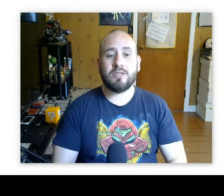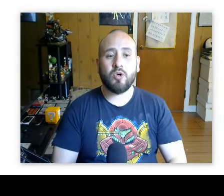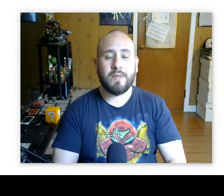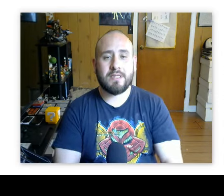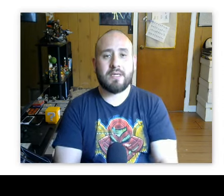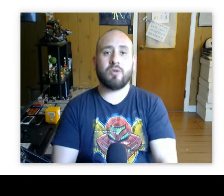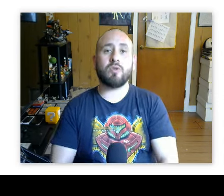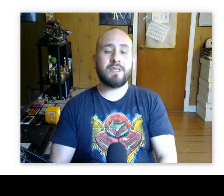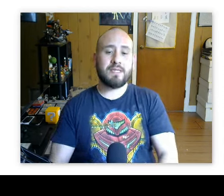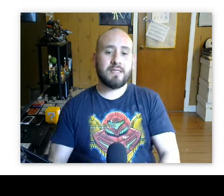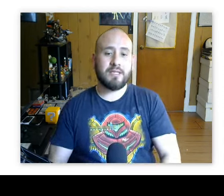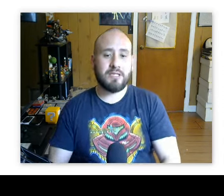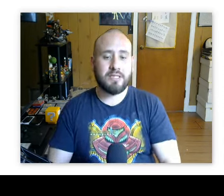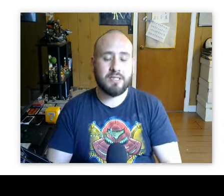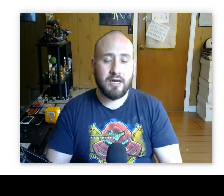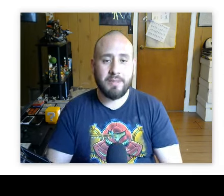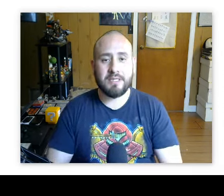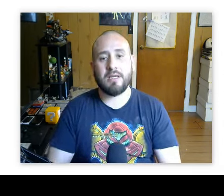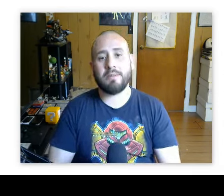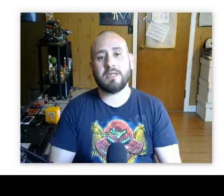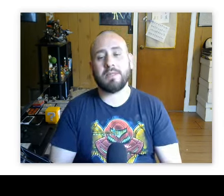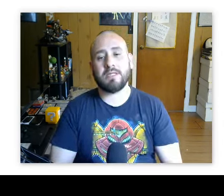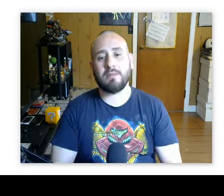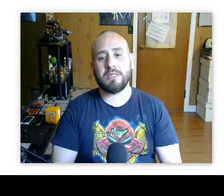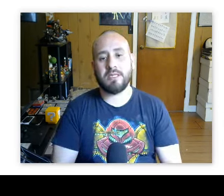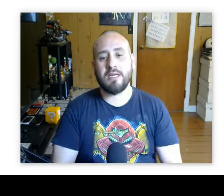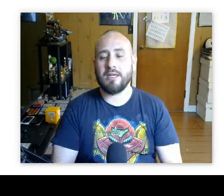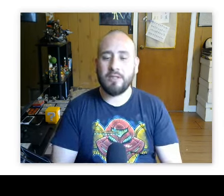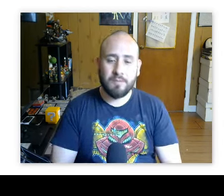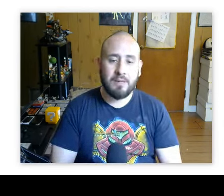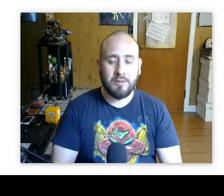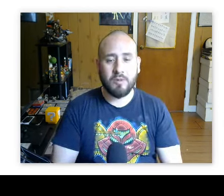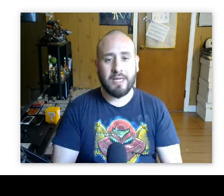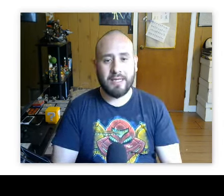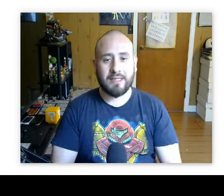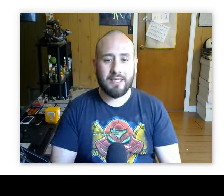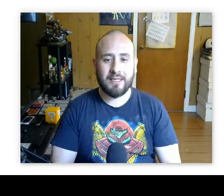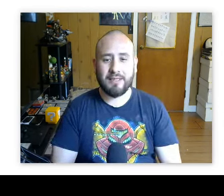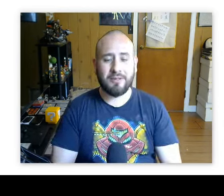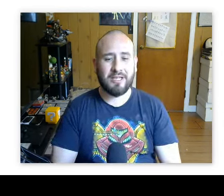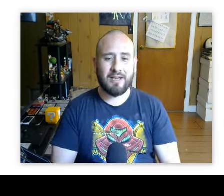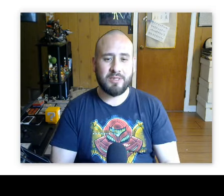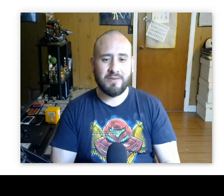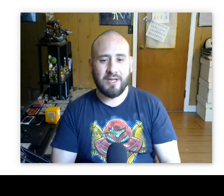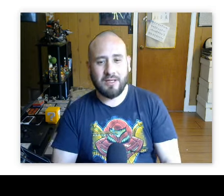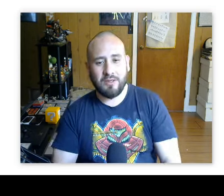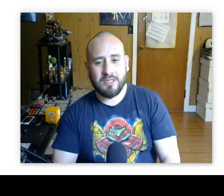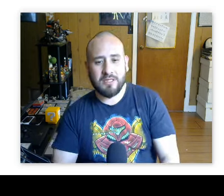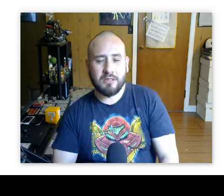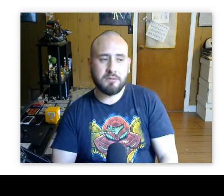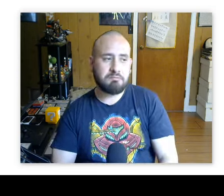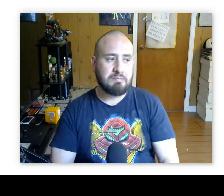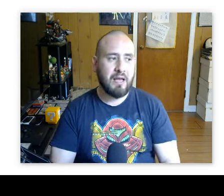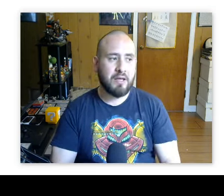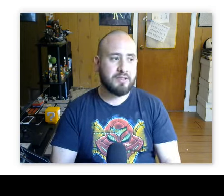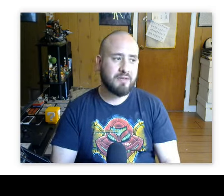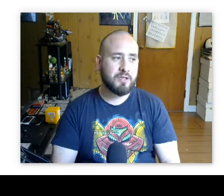This is hummus, and hummus is delicious. Hummus, hummus, hummus, hummus. You probably won't get it. I don't think anyone's ever gotten close. It's a